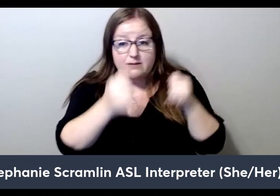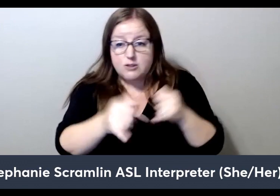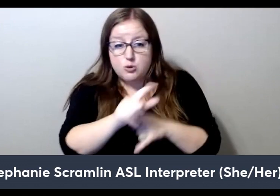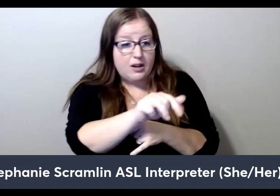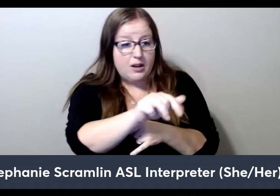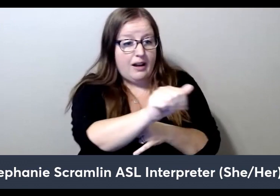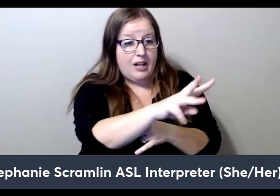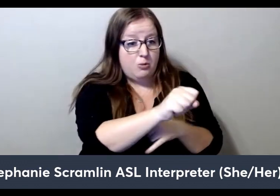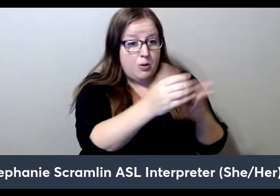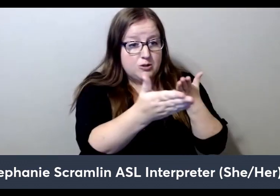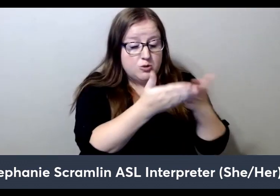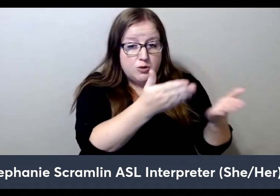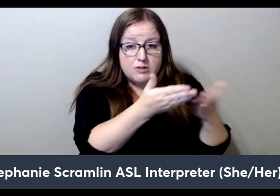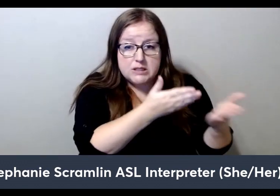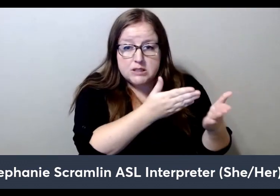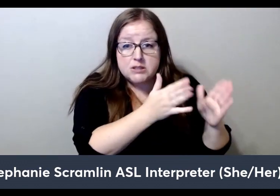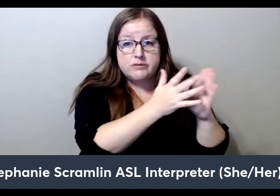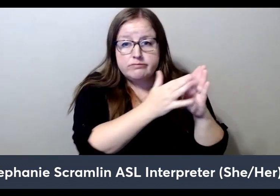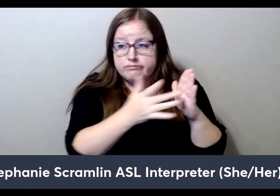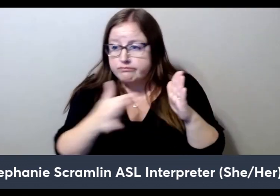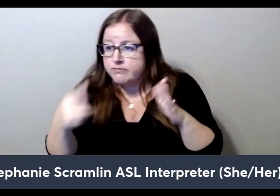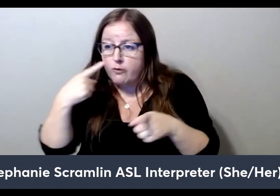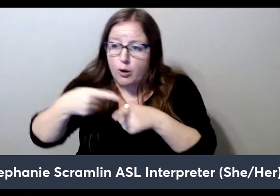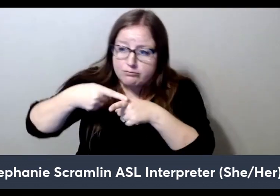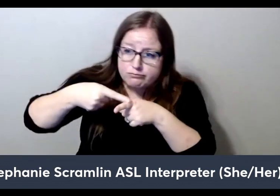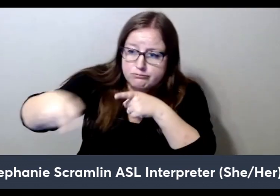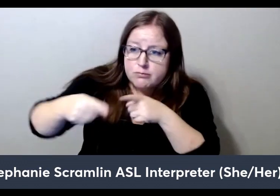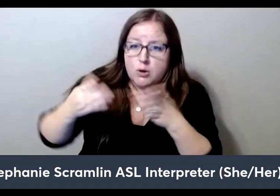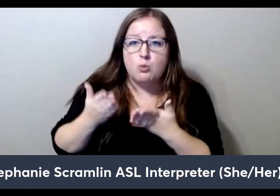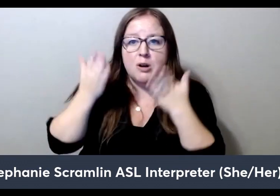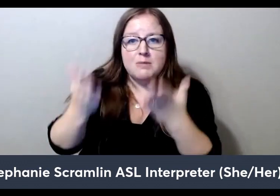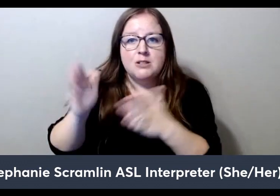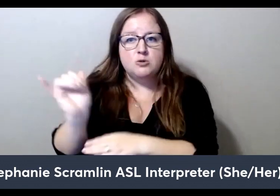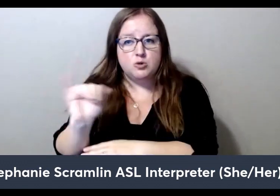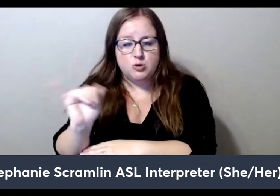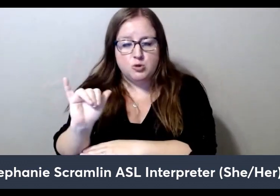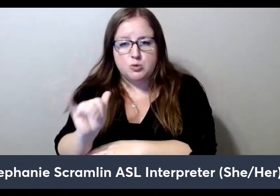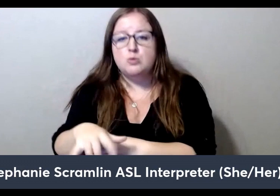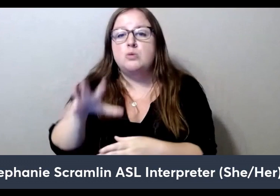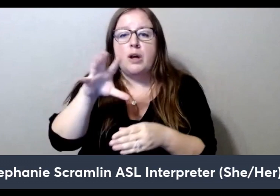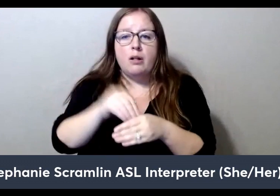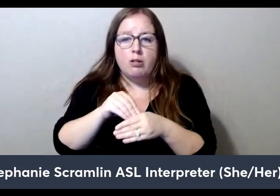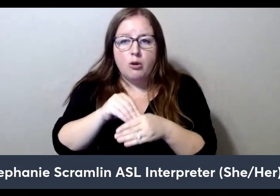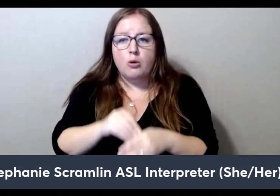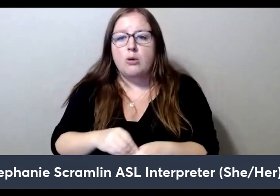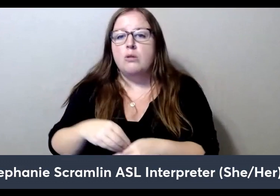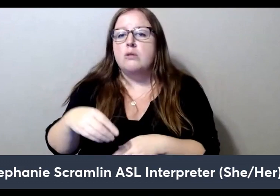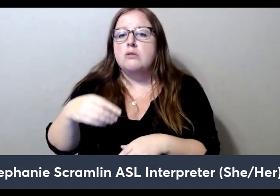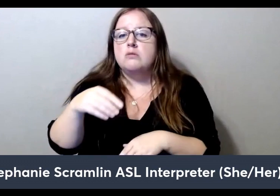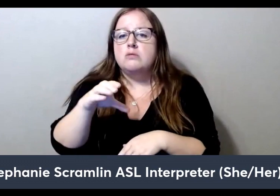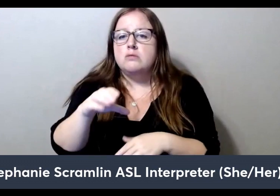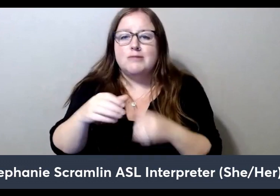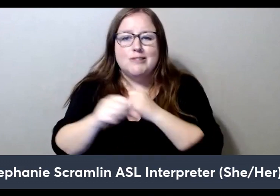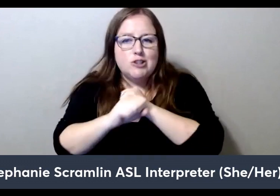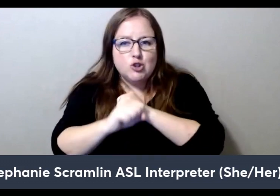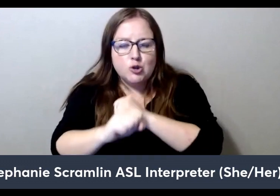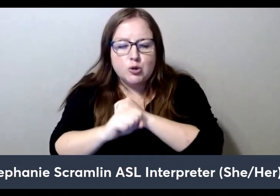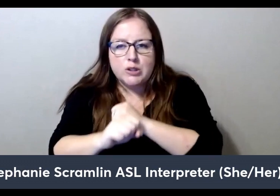services as well as from domain specialized recommendation services, which includes things like Cost Explorer, Security